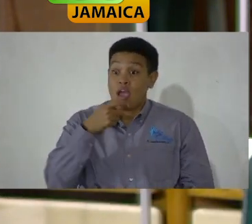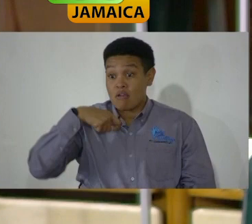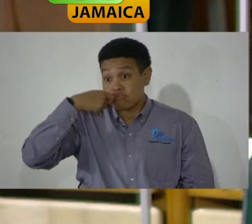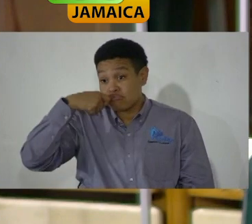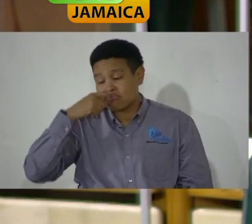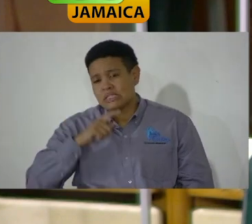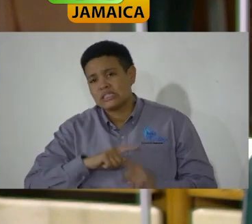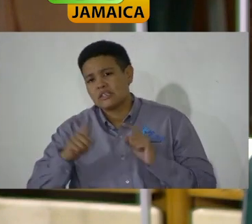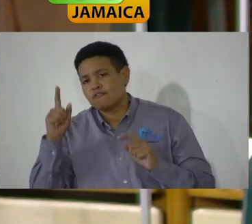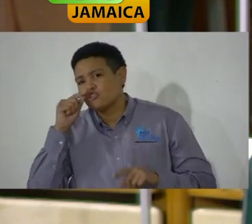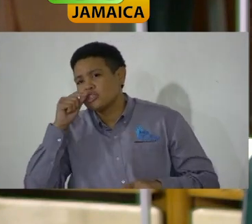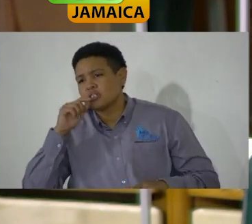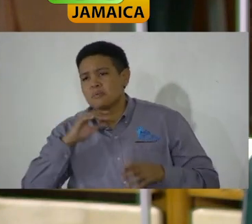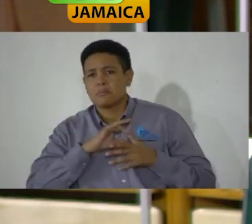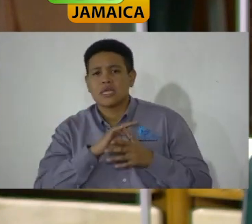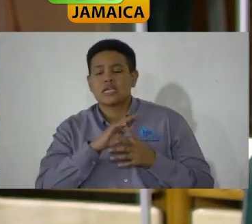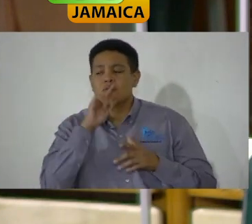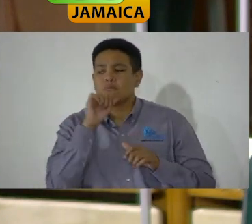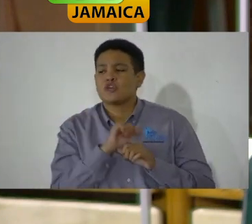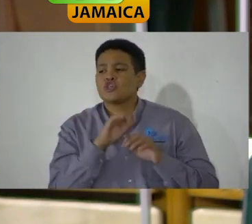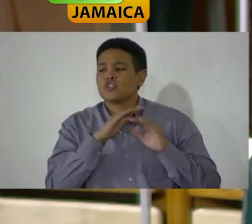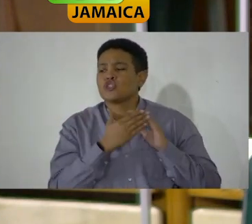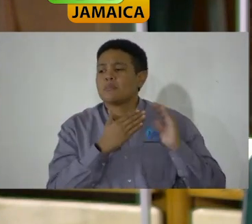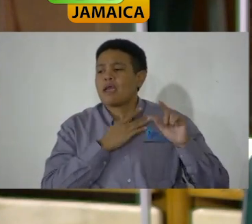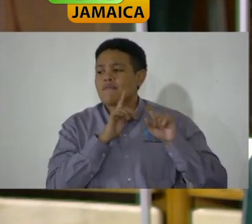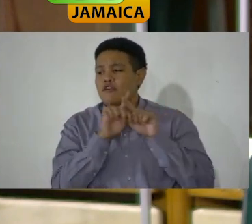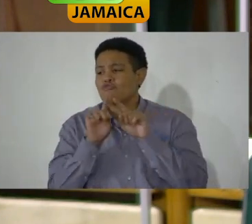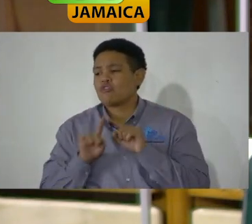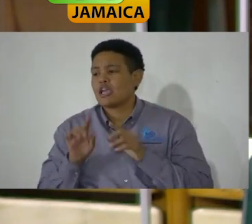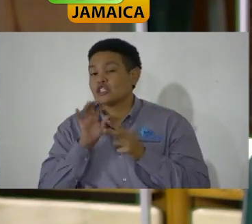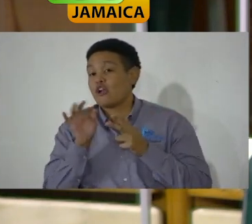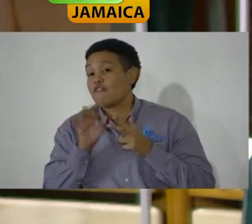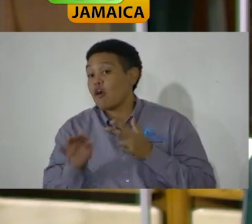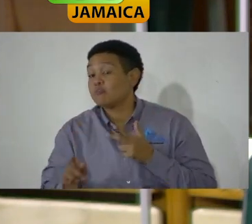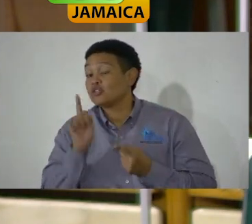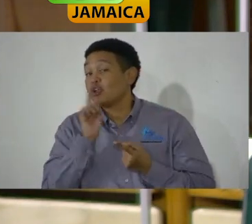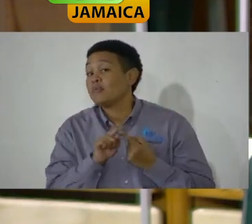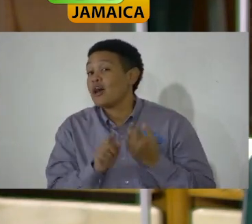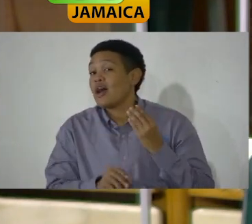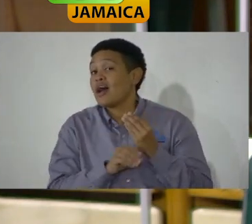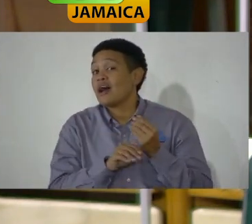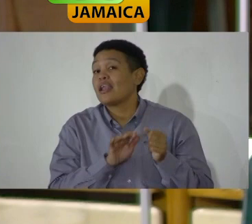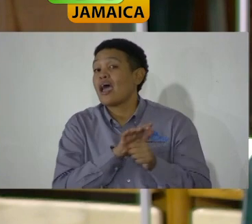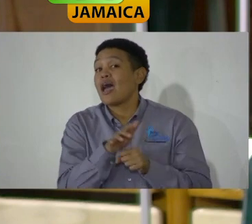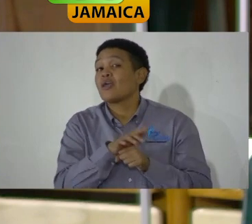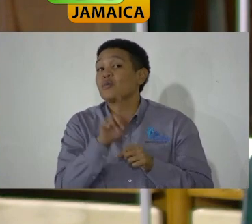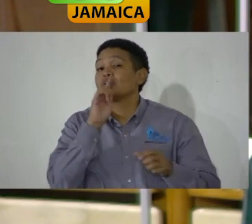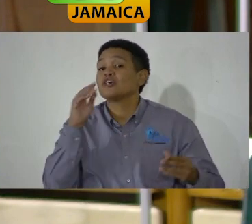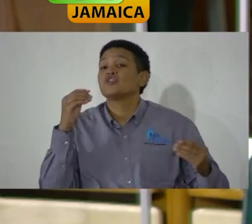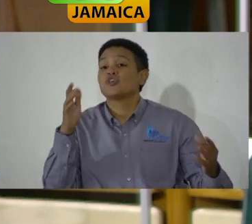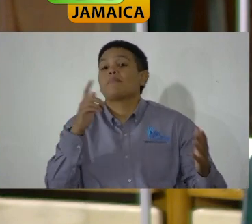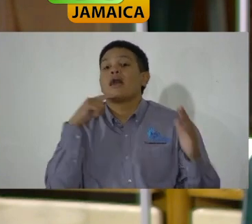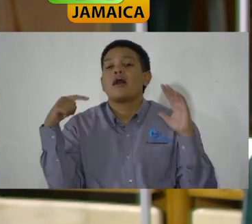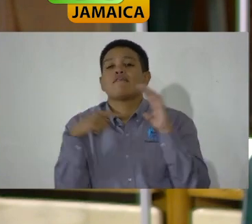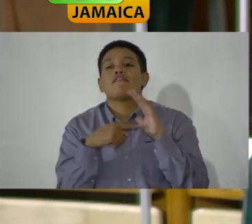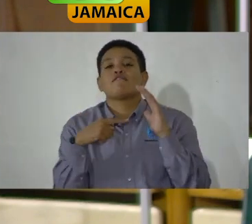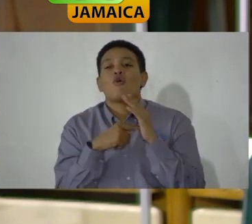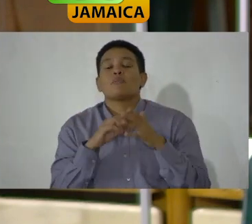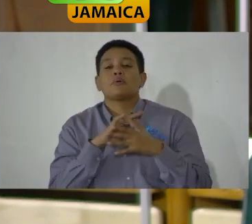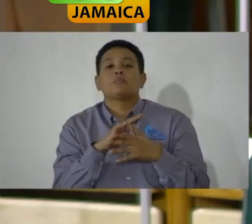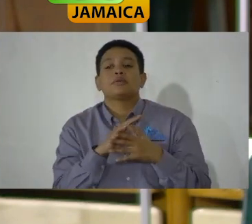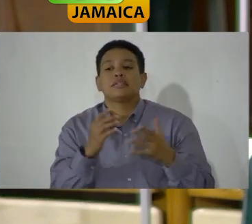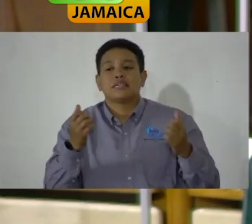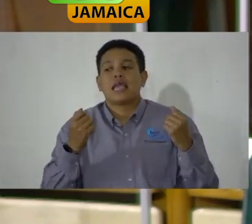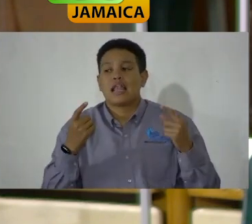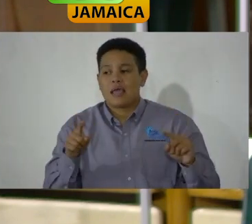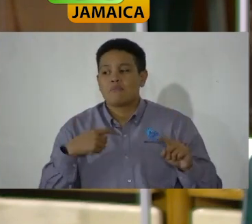poultry, ensuring that Jamaicans have a range of options and adequate supplies of affordable protein.